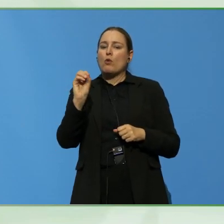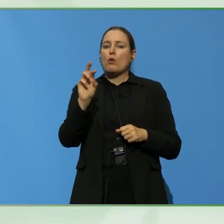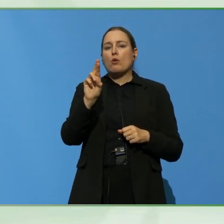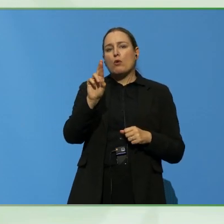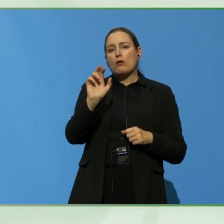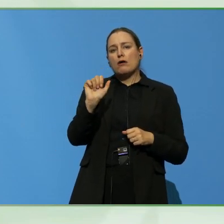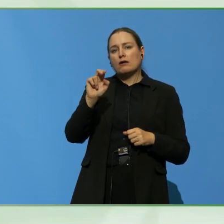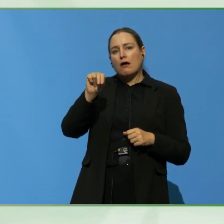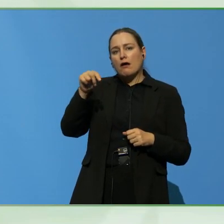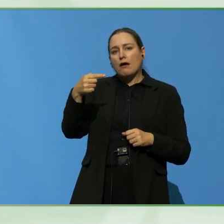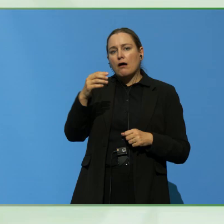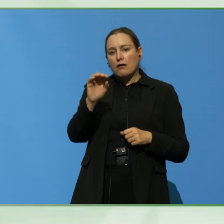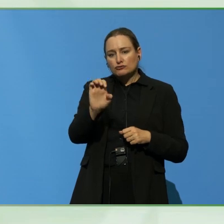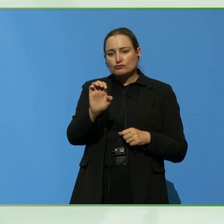to